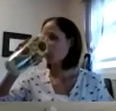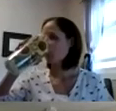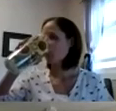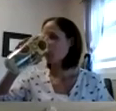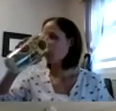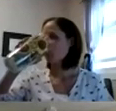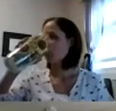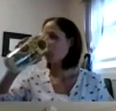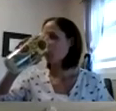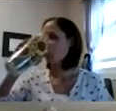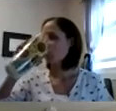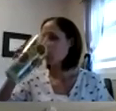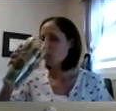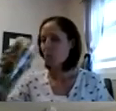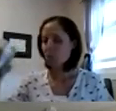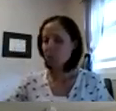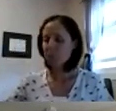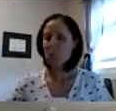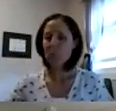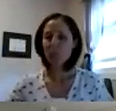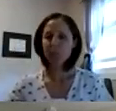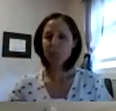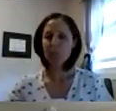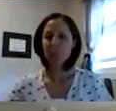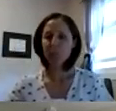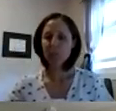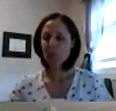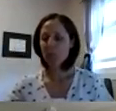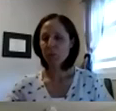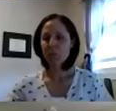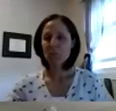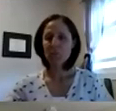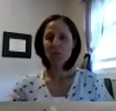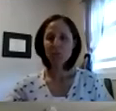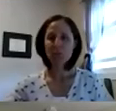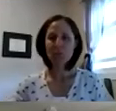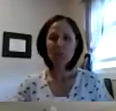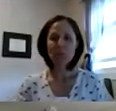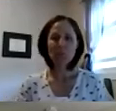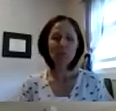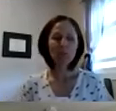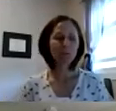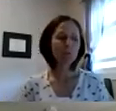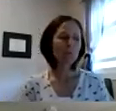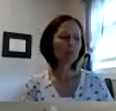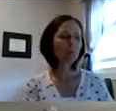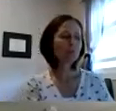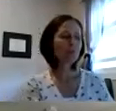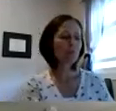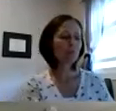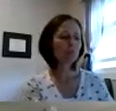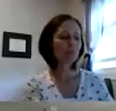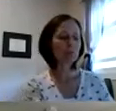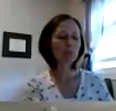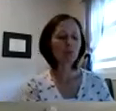State Buildings public art program, and doing things with our website and just a number of other things. So we're thrilled that she can be here with